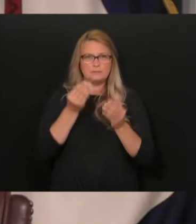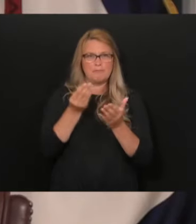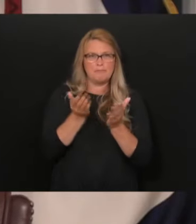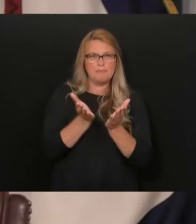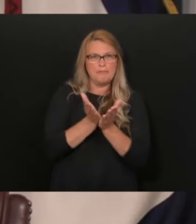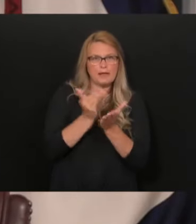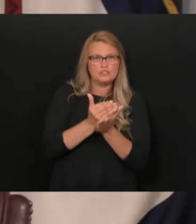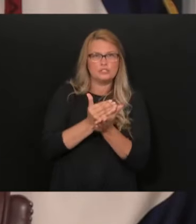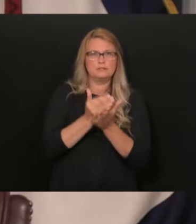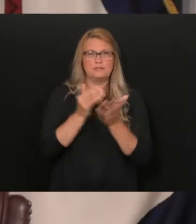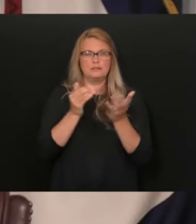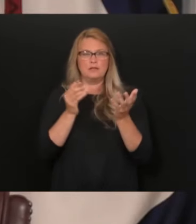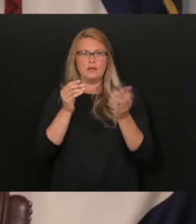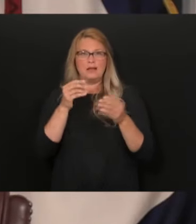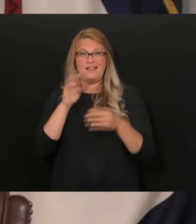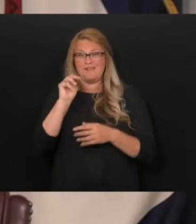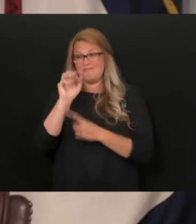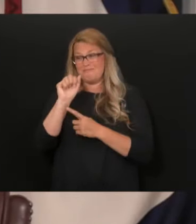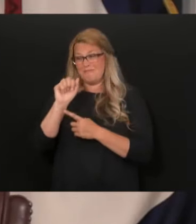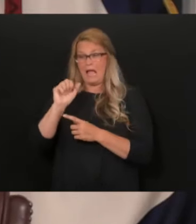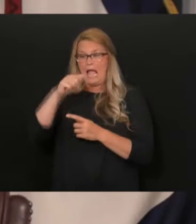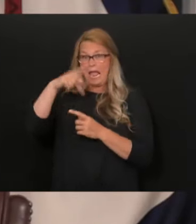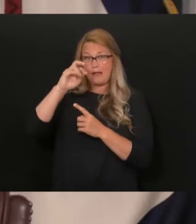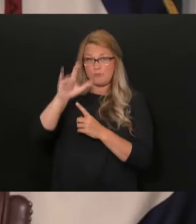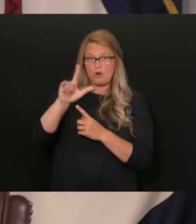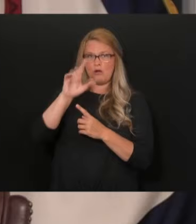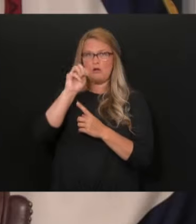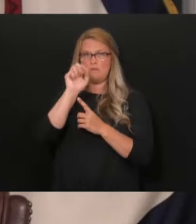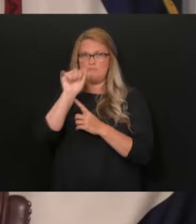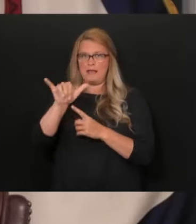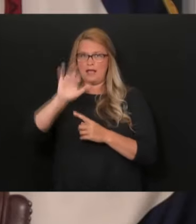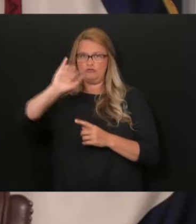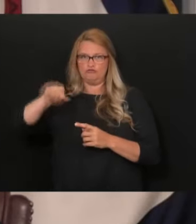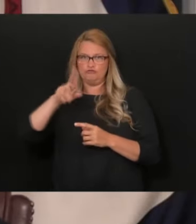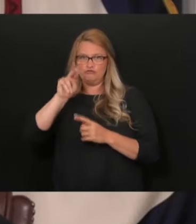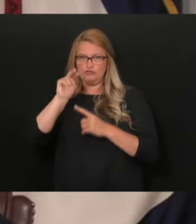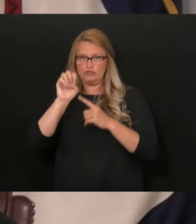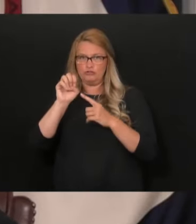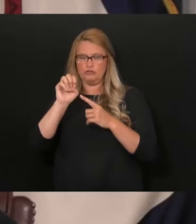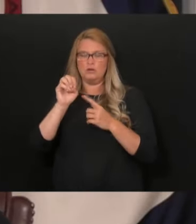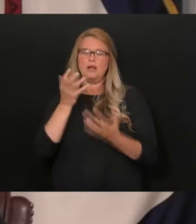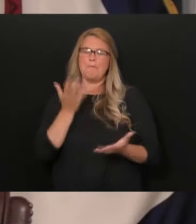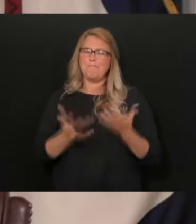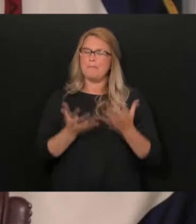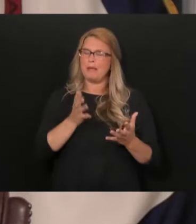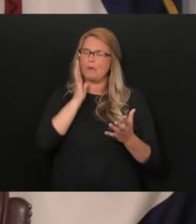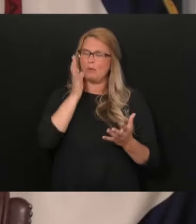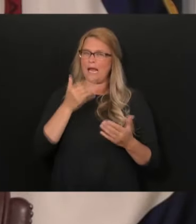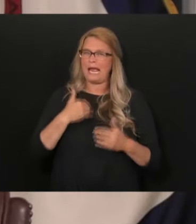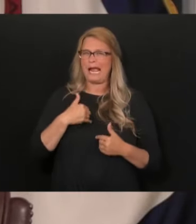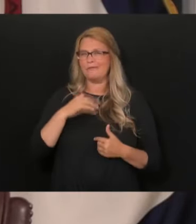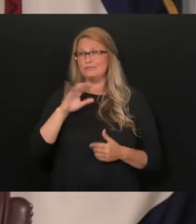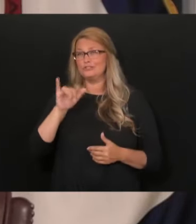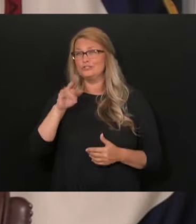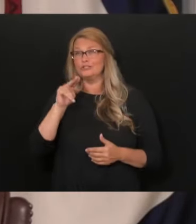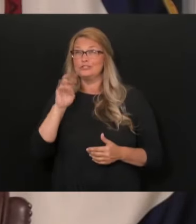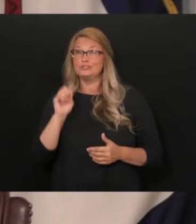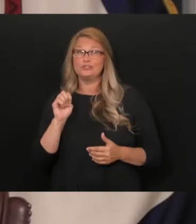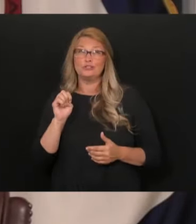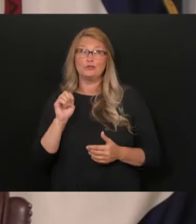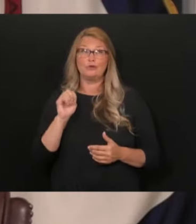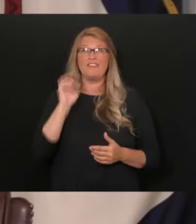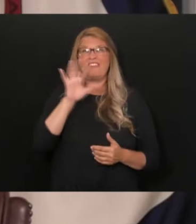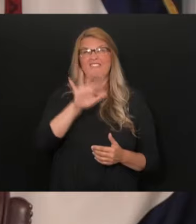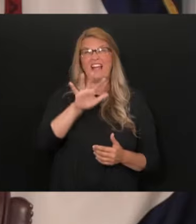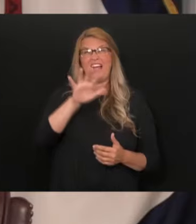month of April and May and June, that we would come up at the end of June with a